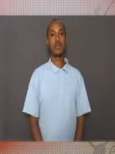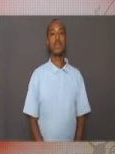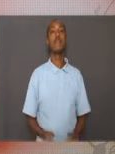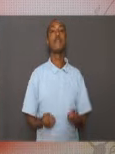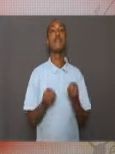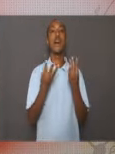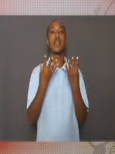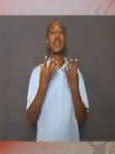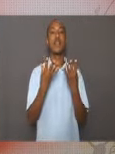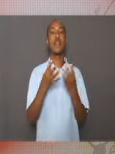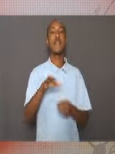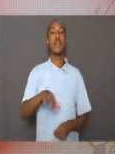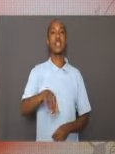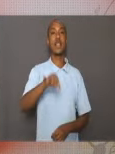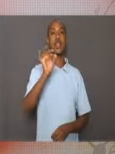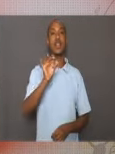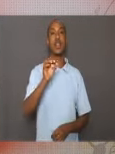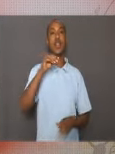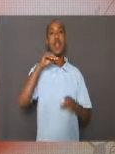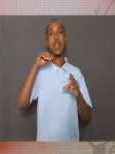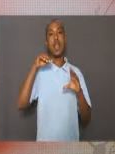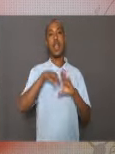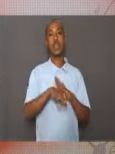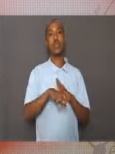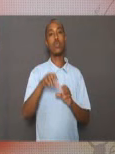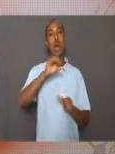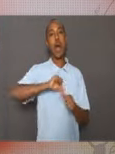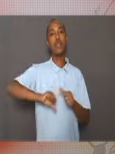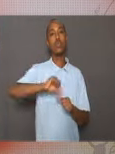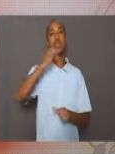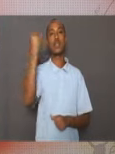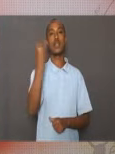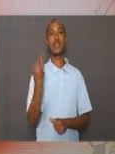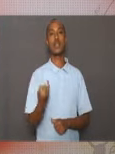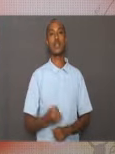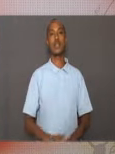Further investigation into atomic structure